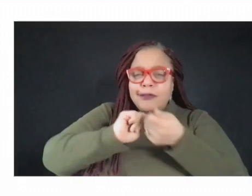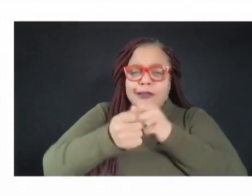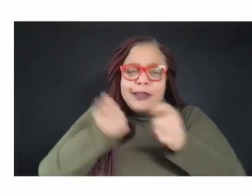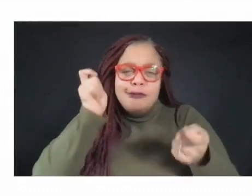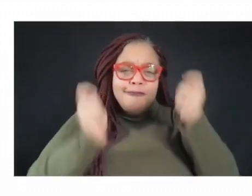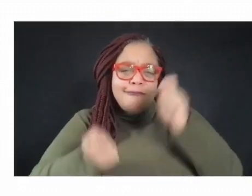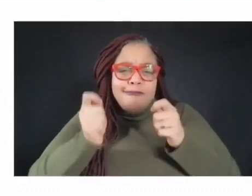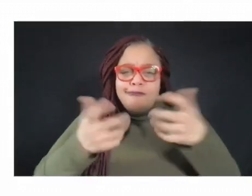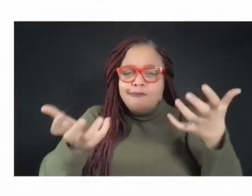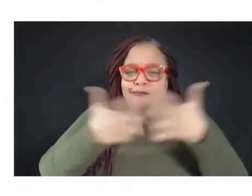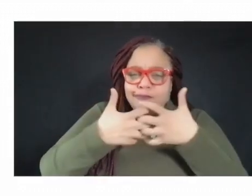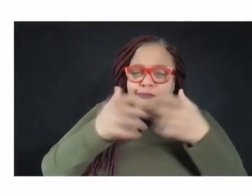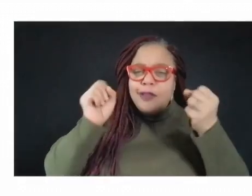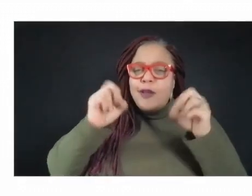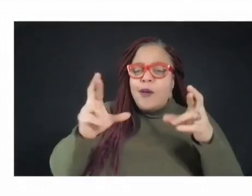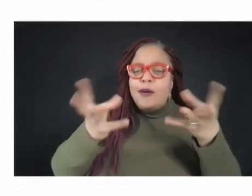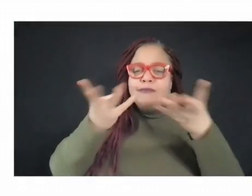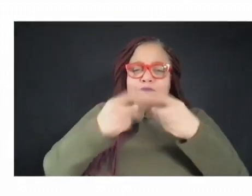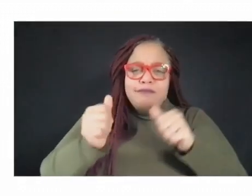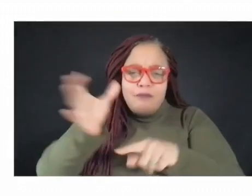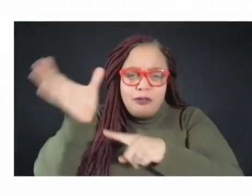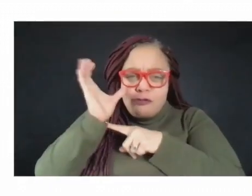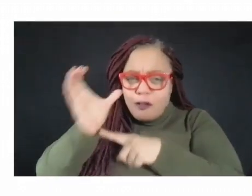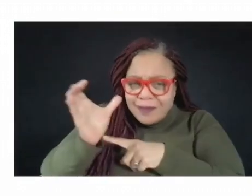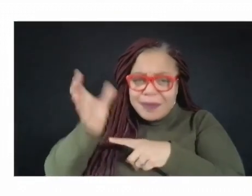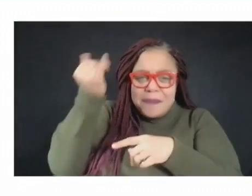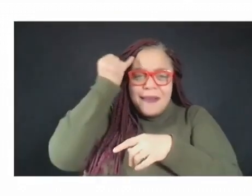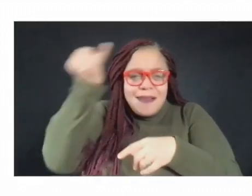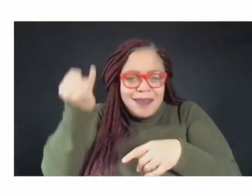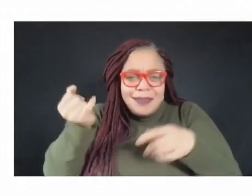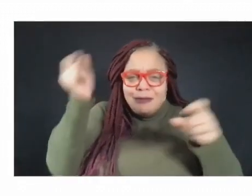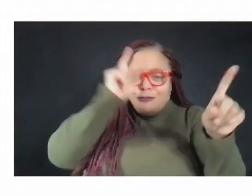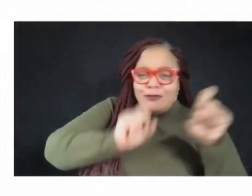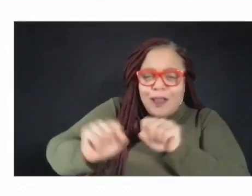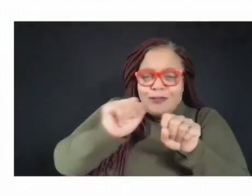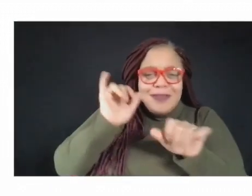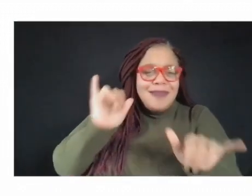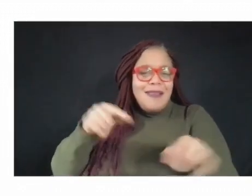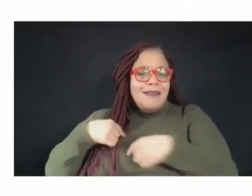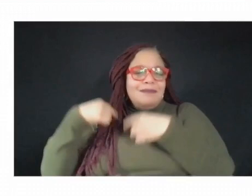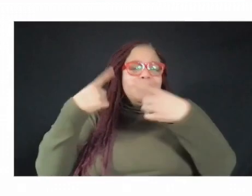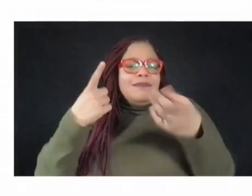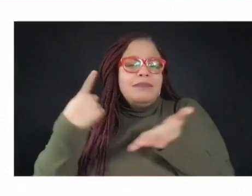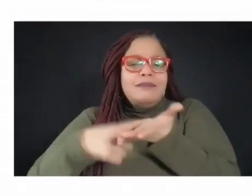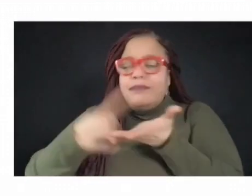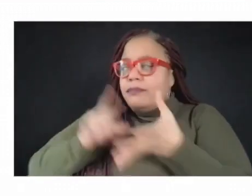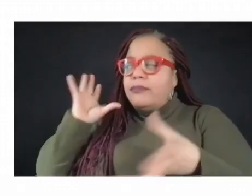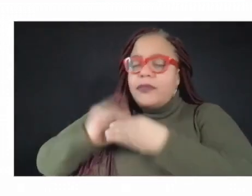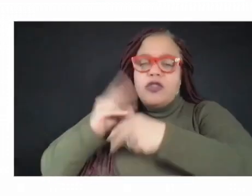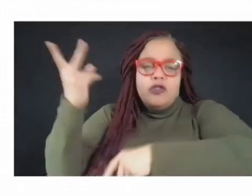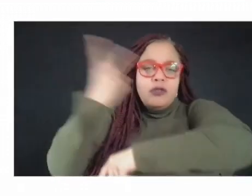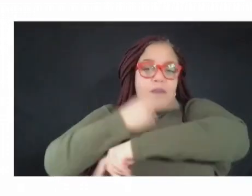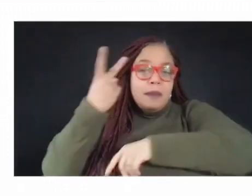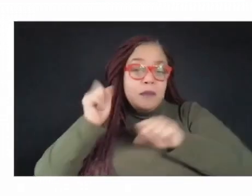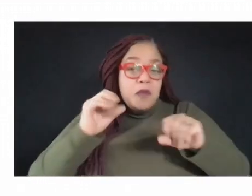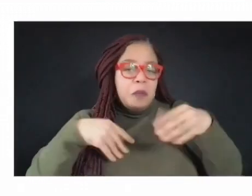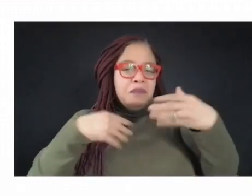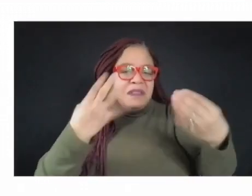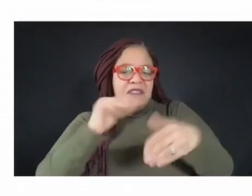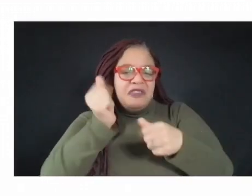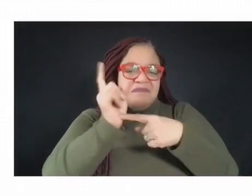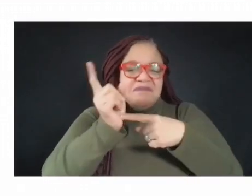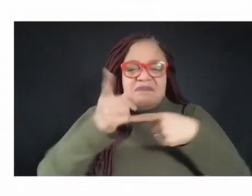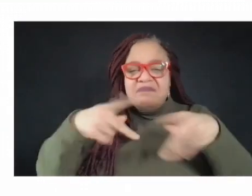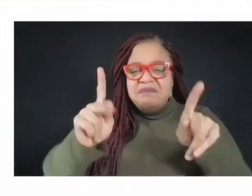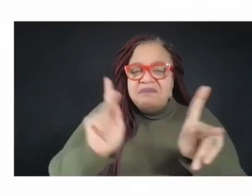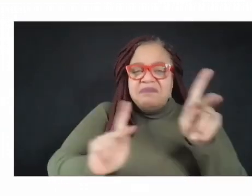ideas, and strategies that have been discussed over the last 2 days. So I want to give it another minute to allow people to finish typing their stickies before